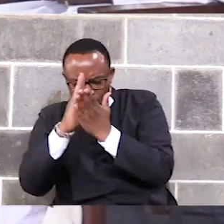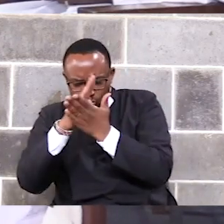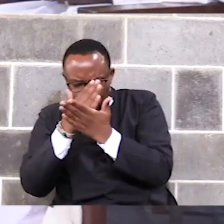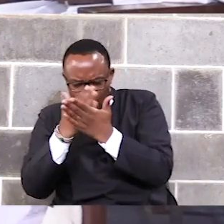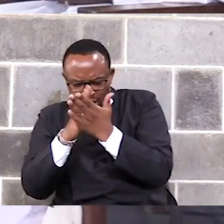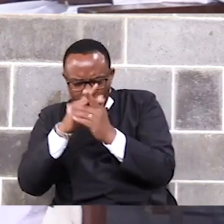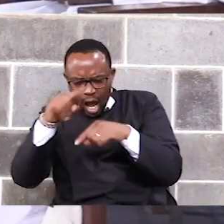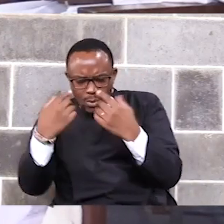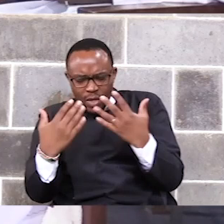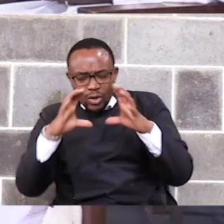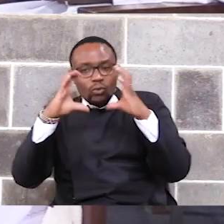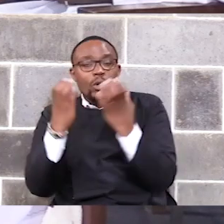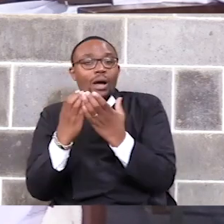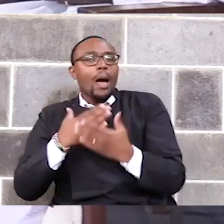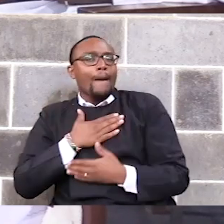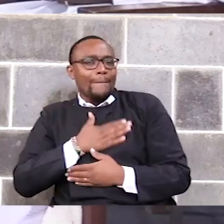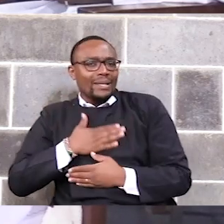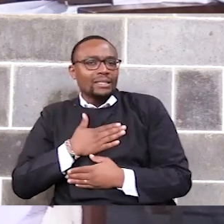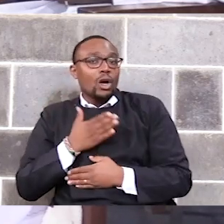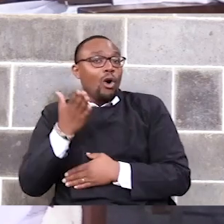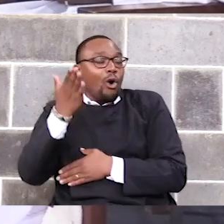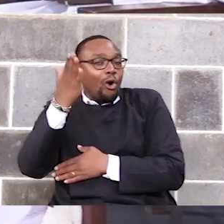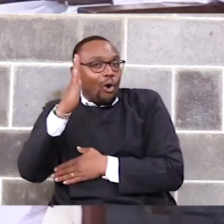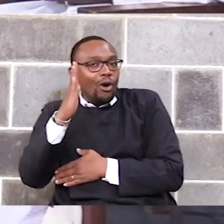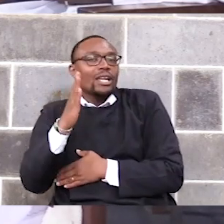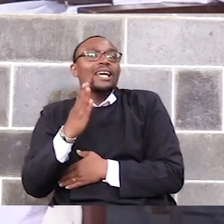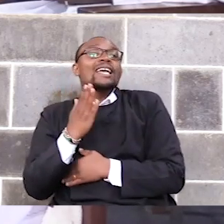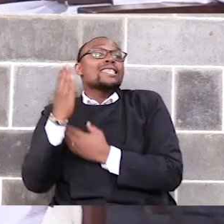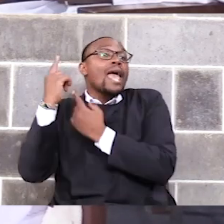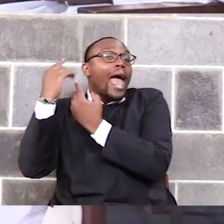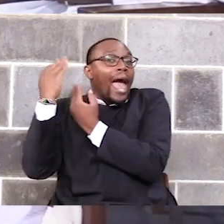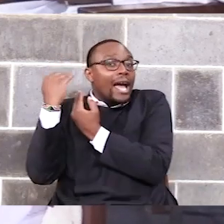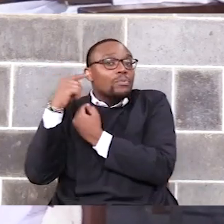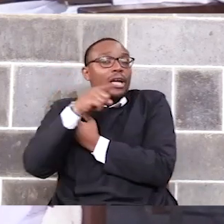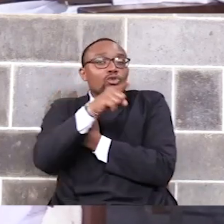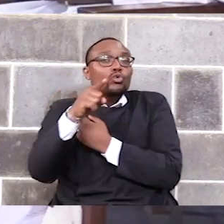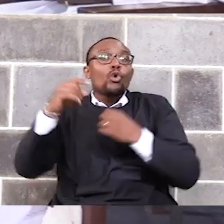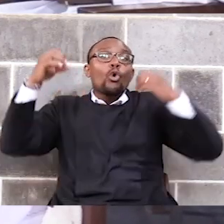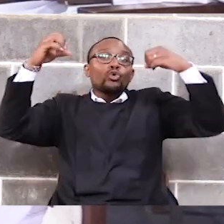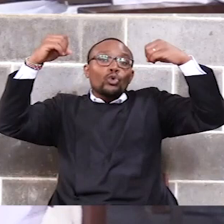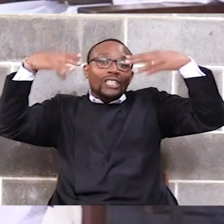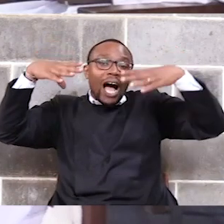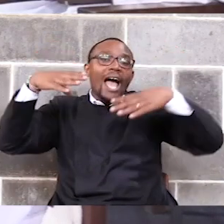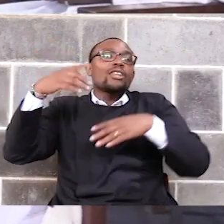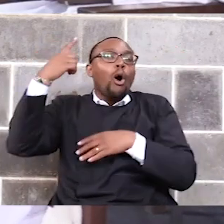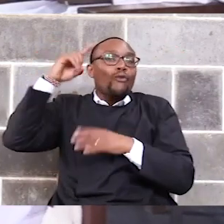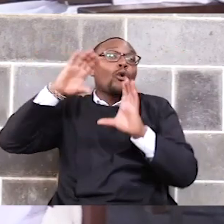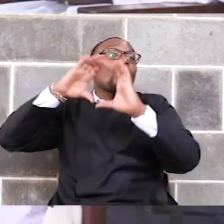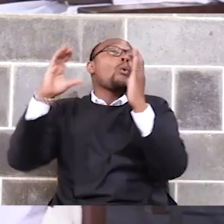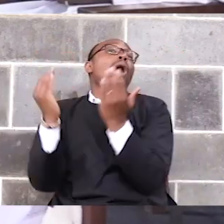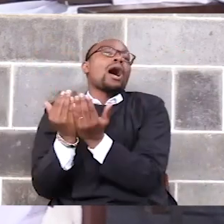world, remember, he is counting on your availability on the ground to shine his light of grace upon the